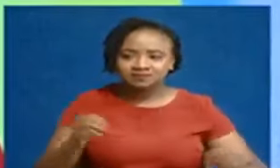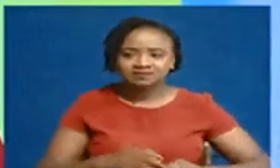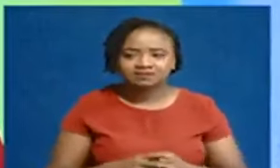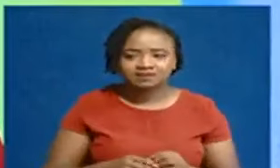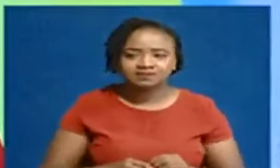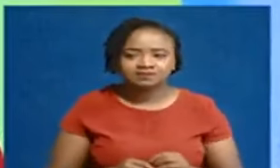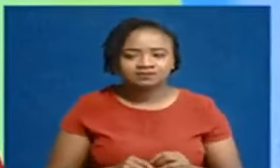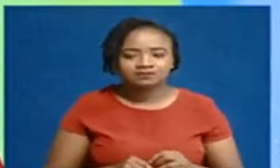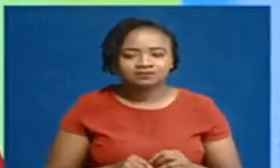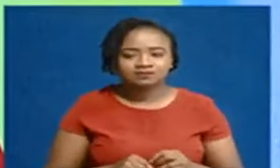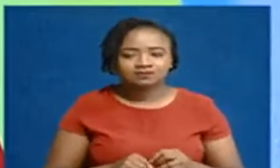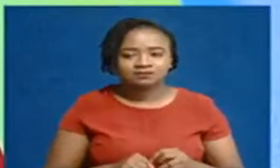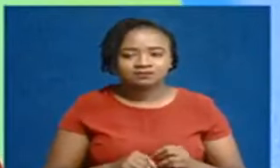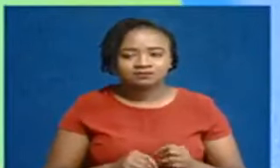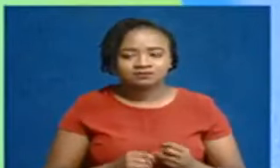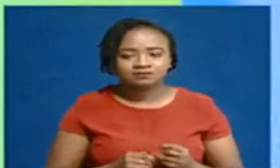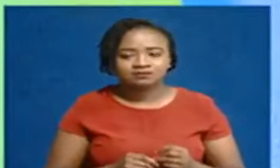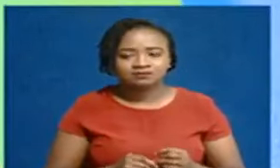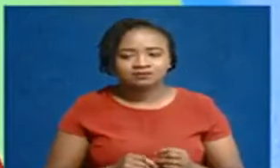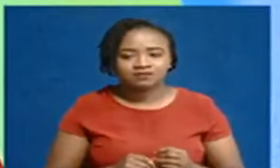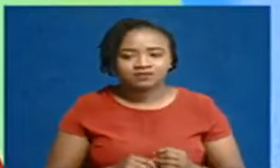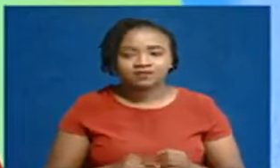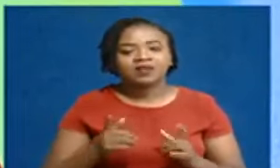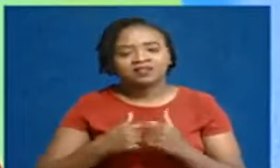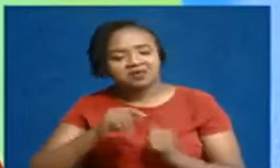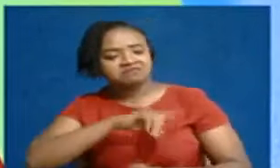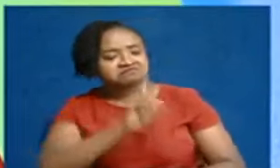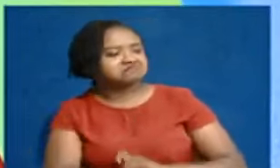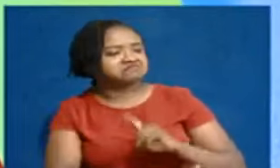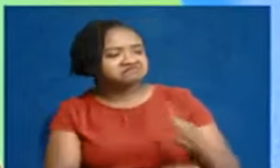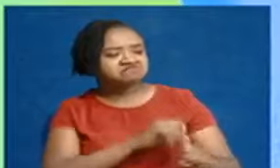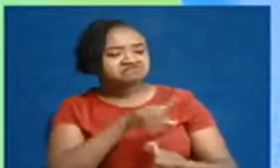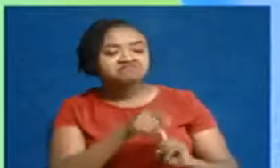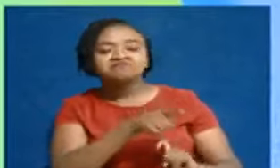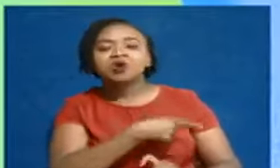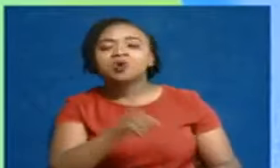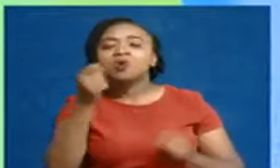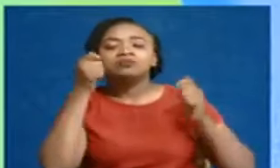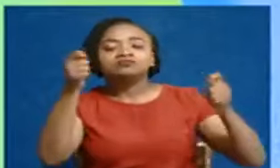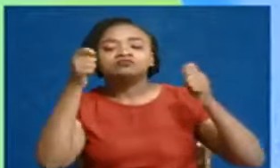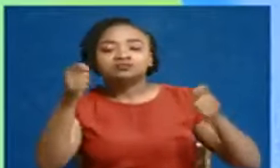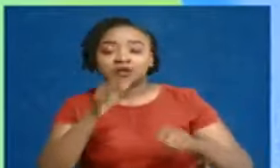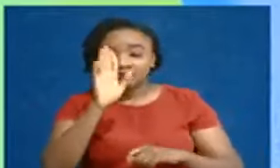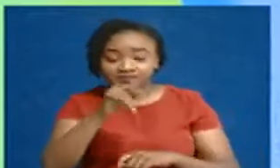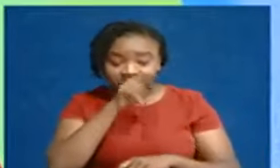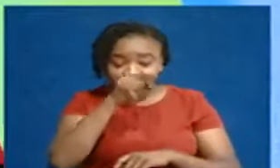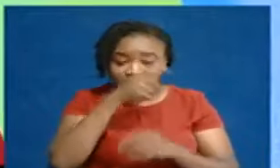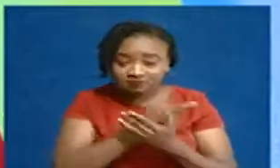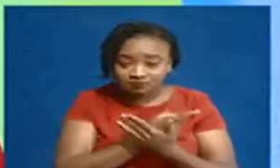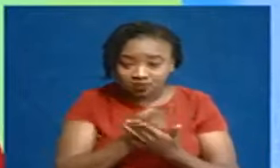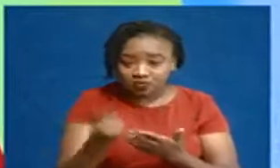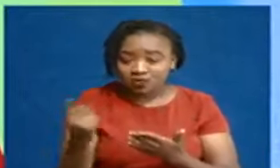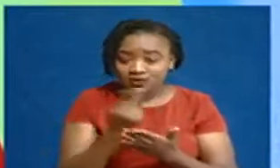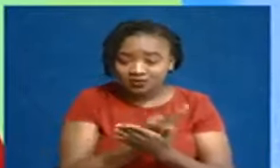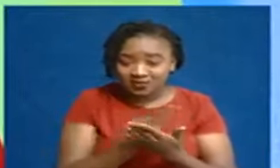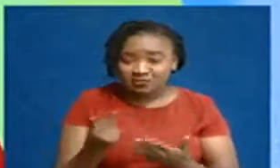alipigwa. Alipopigwa akaanza kuuliza mambo na maandamano. So anasema hiyo kuanzia wiki paka wiki ya pili walikuwa wanapigwa